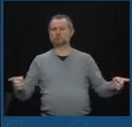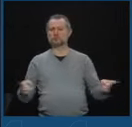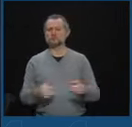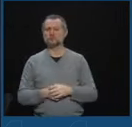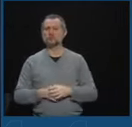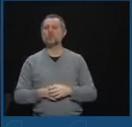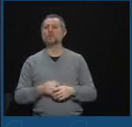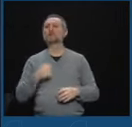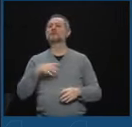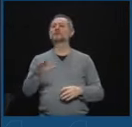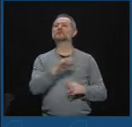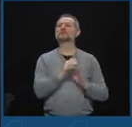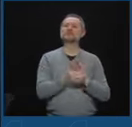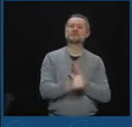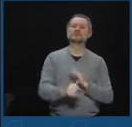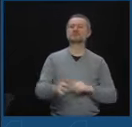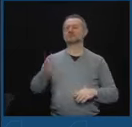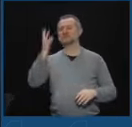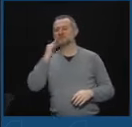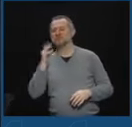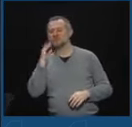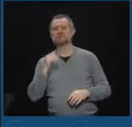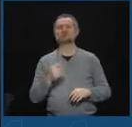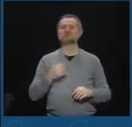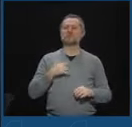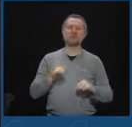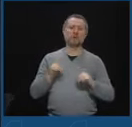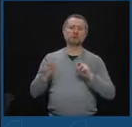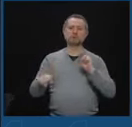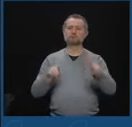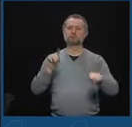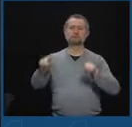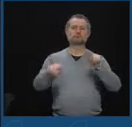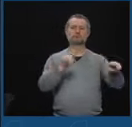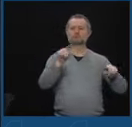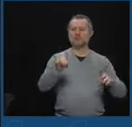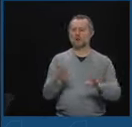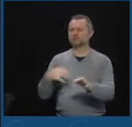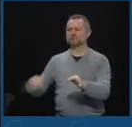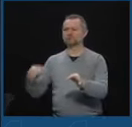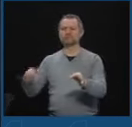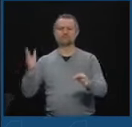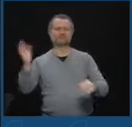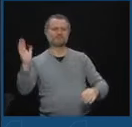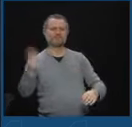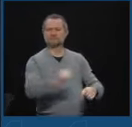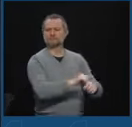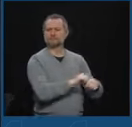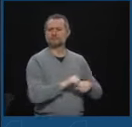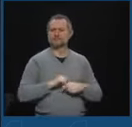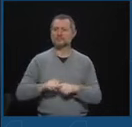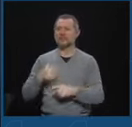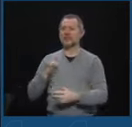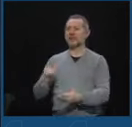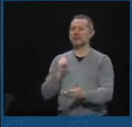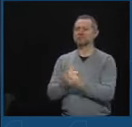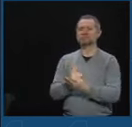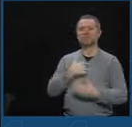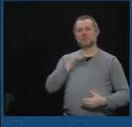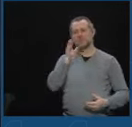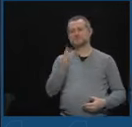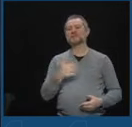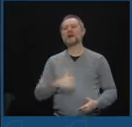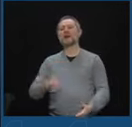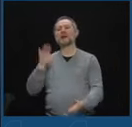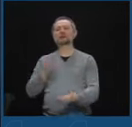your talents and your experiences to solving the problems of the streets. And as a result, I guarantee we'll have more guns off the streets.